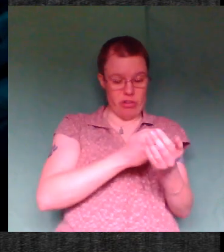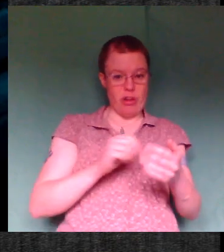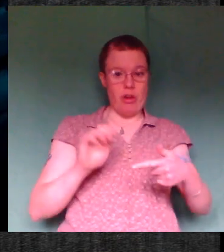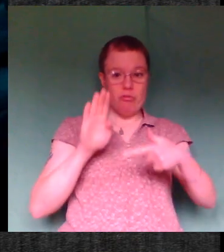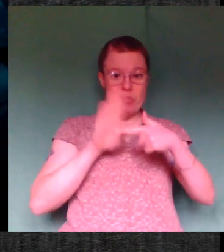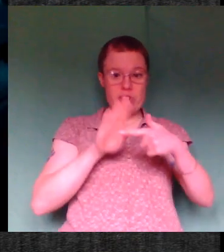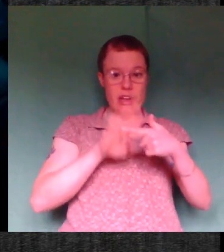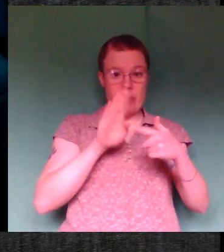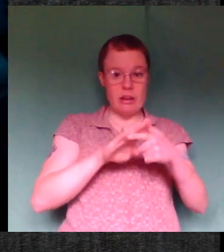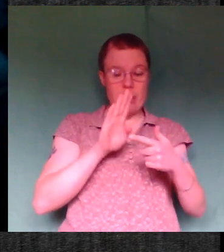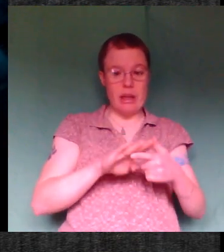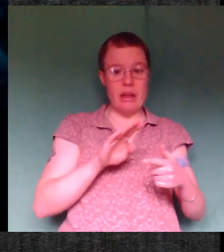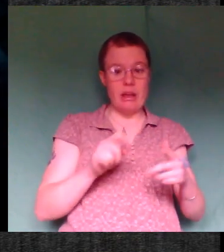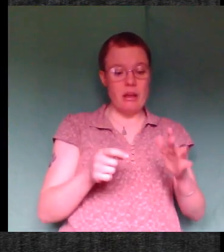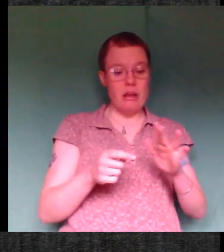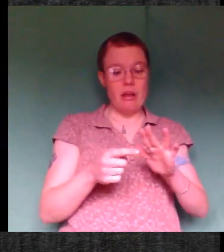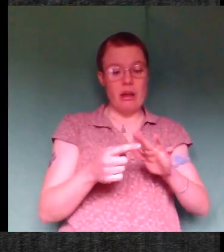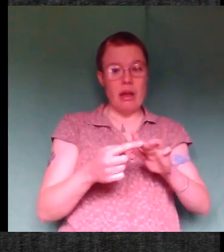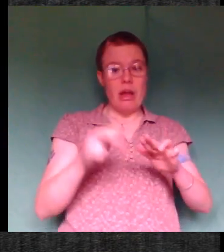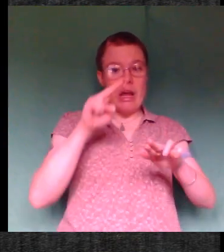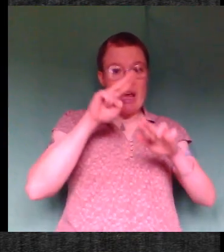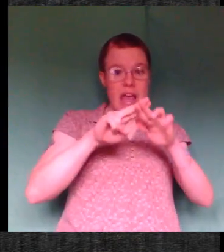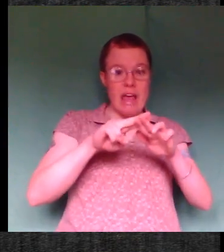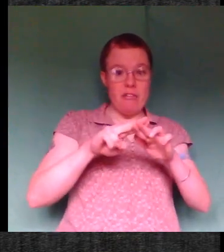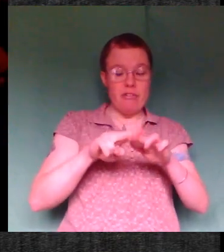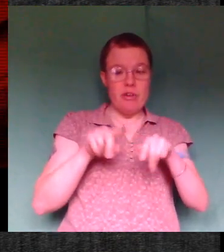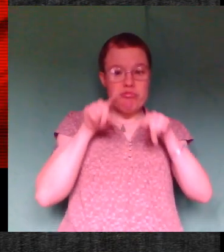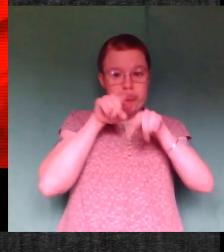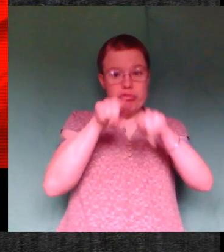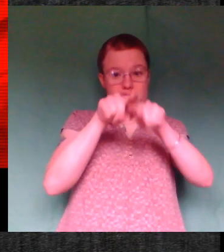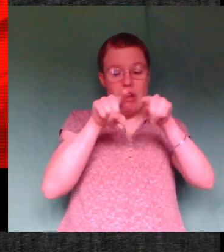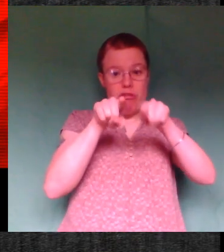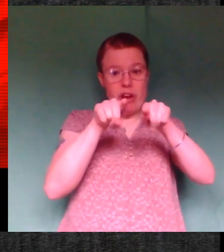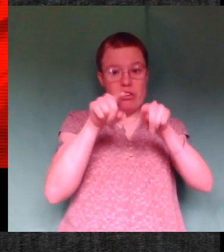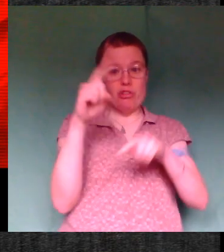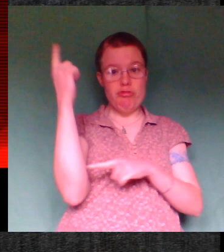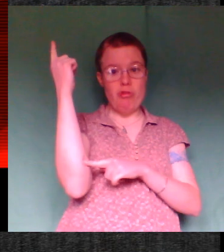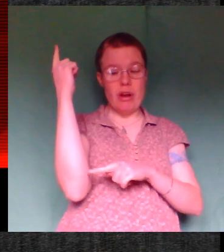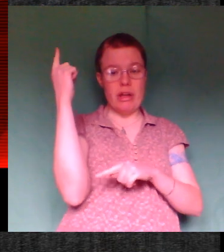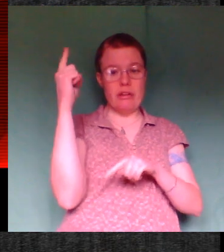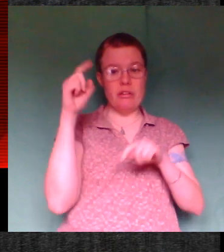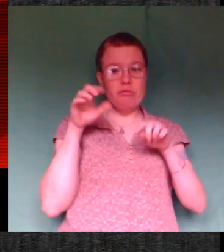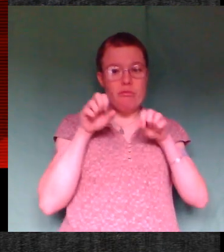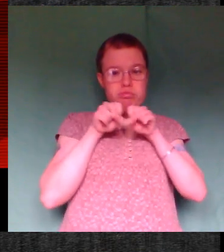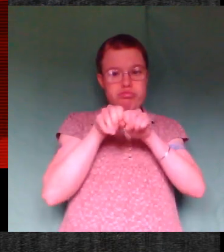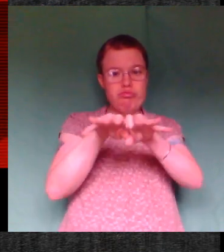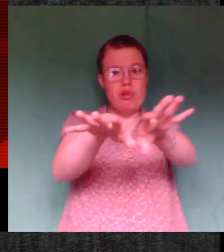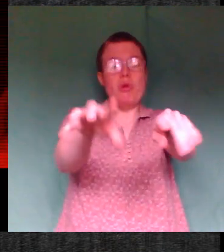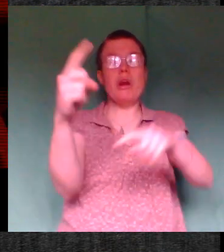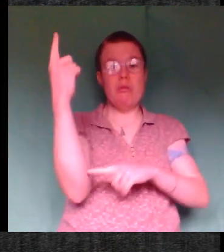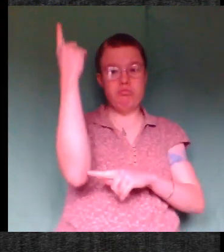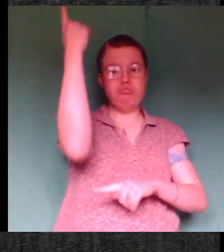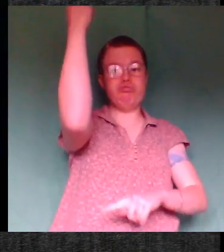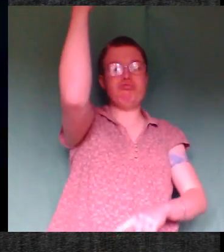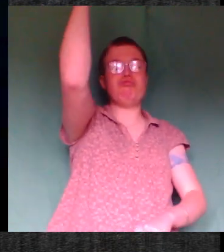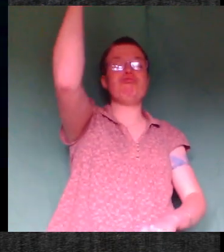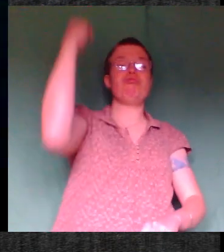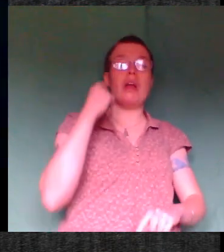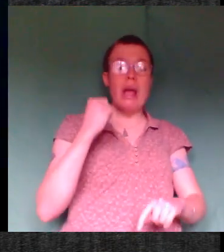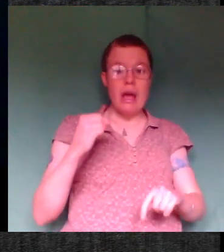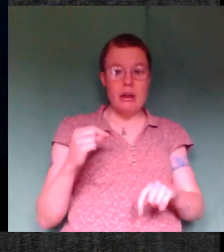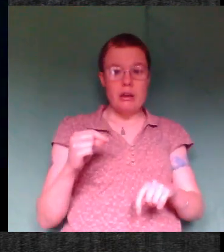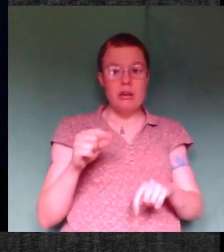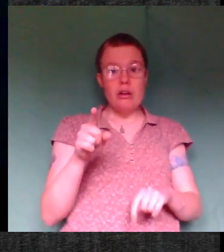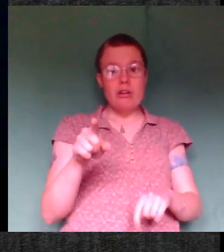What's the insertion method? We'll approach the disposal facility by sub. And then? We'll launch